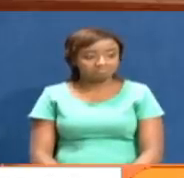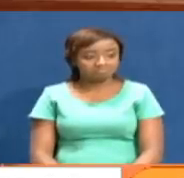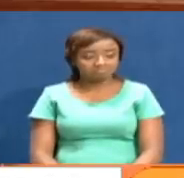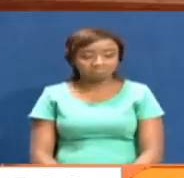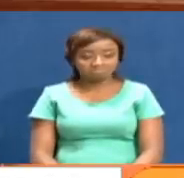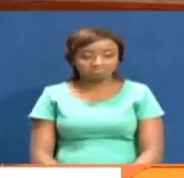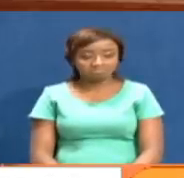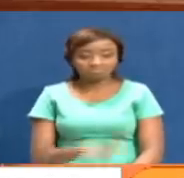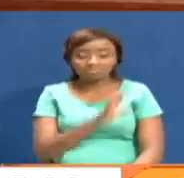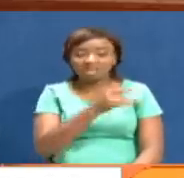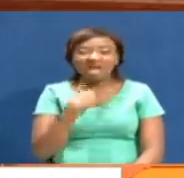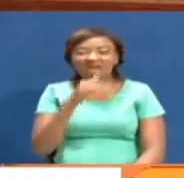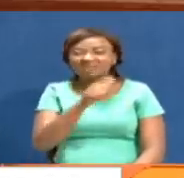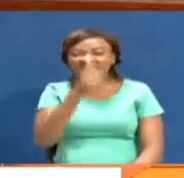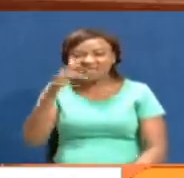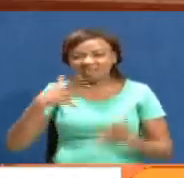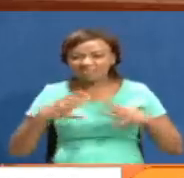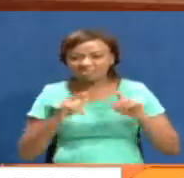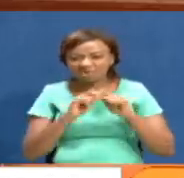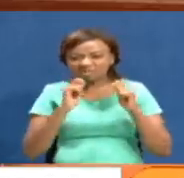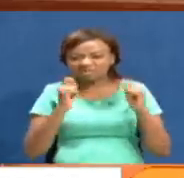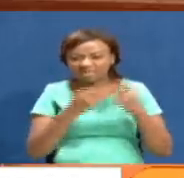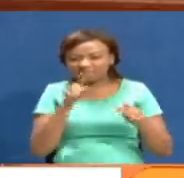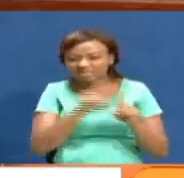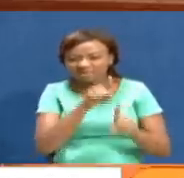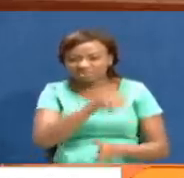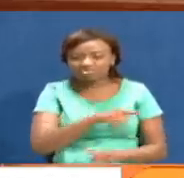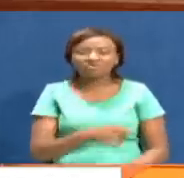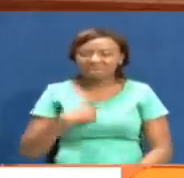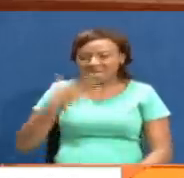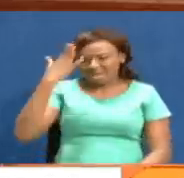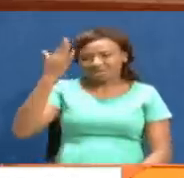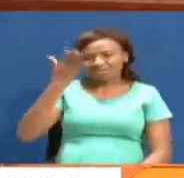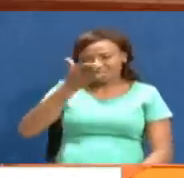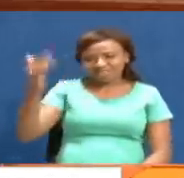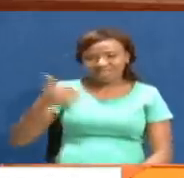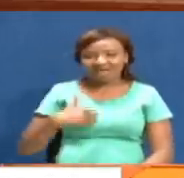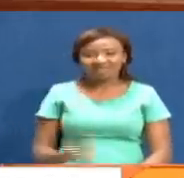Are there like 10 more of you out there in the barracks? Or? I'm sure there